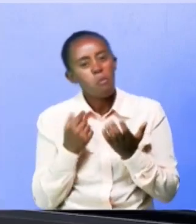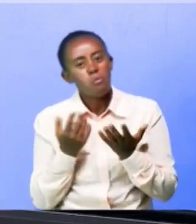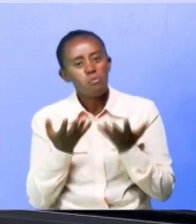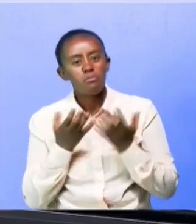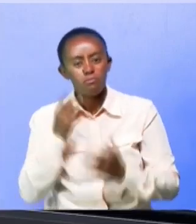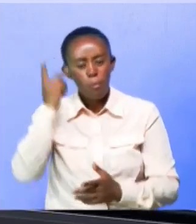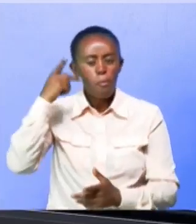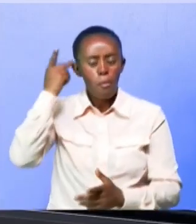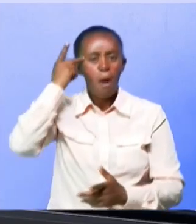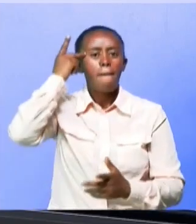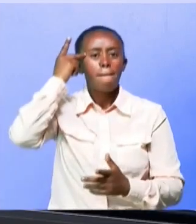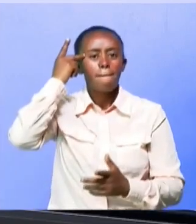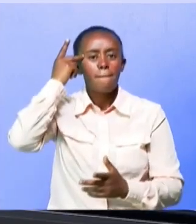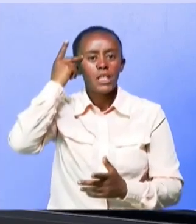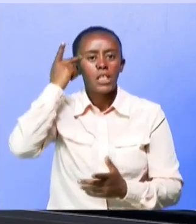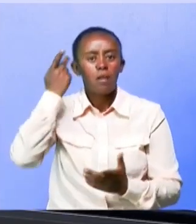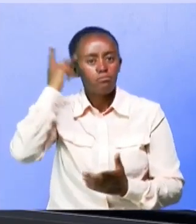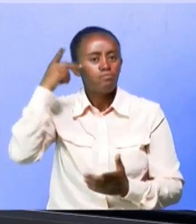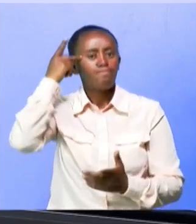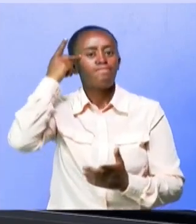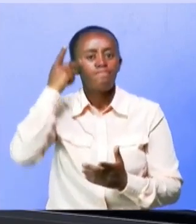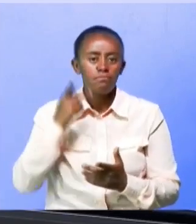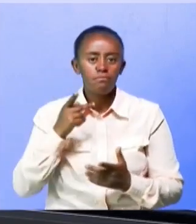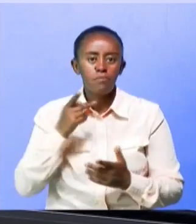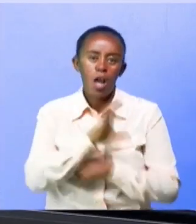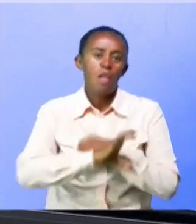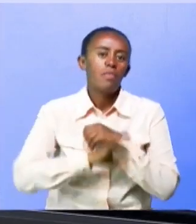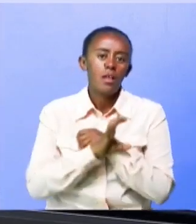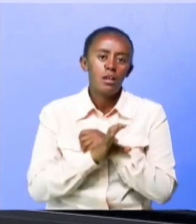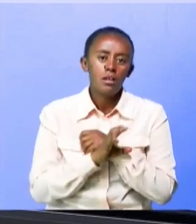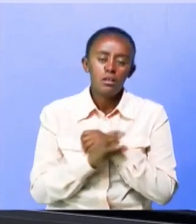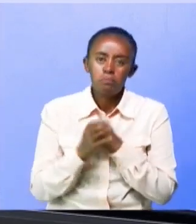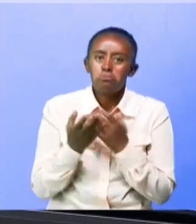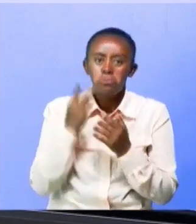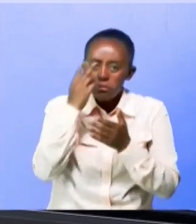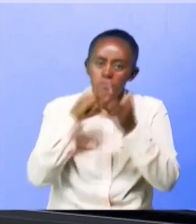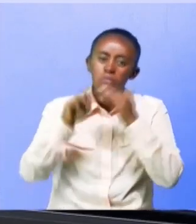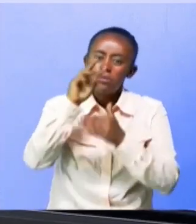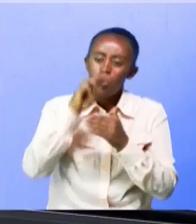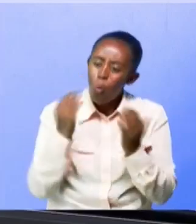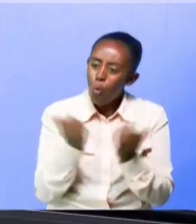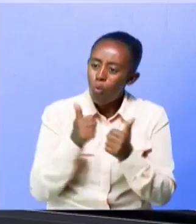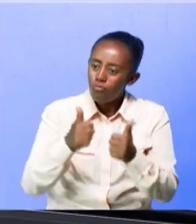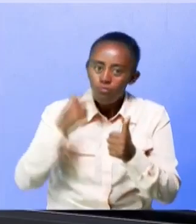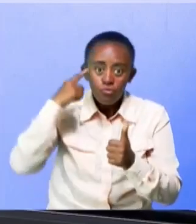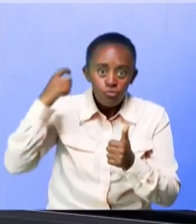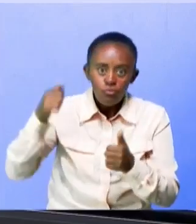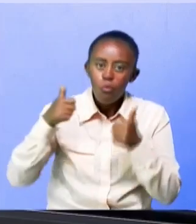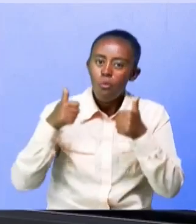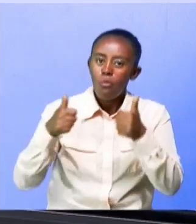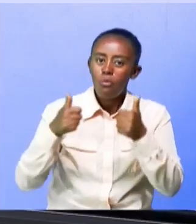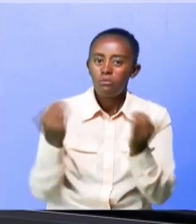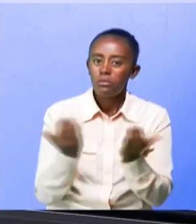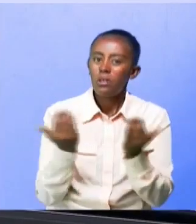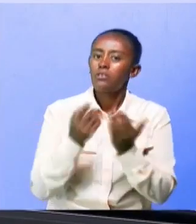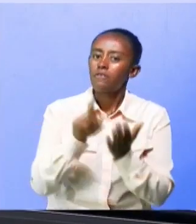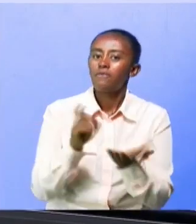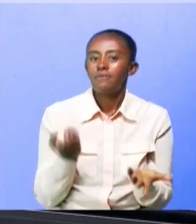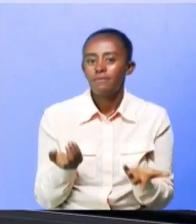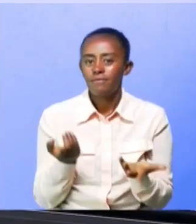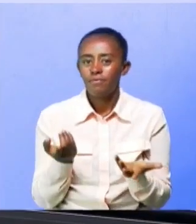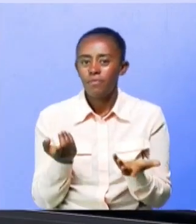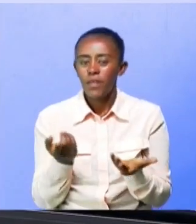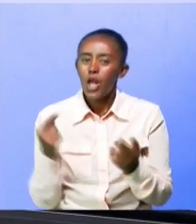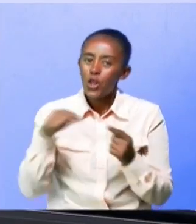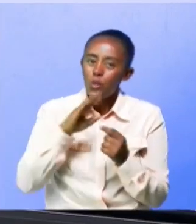prime minister of a country. That's their dream. We have to encourage her. We have to encourage her